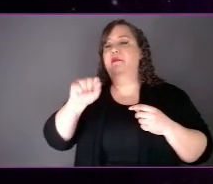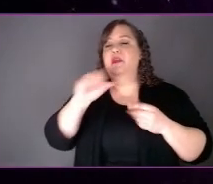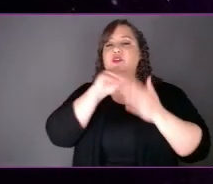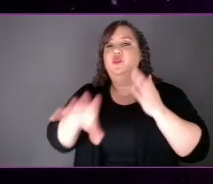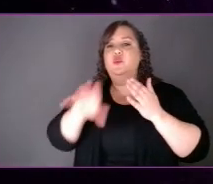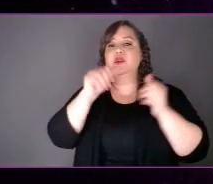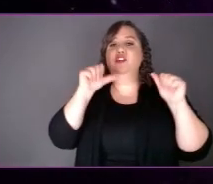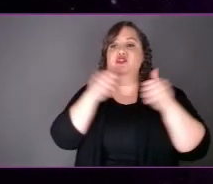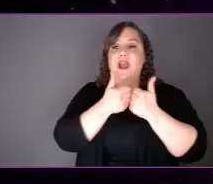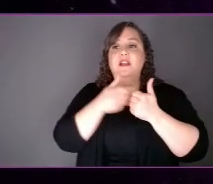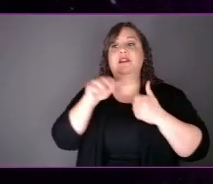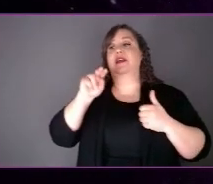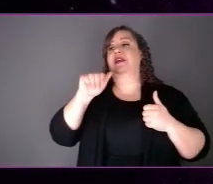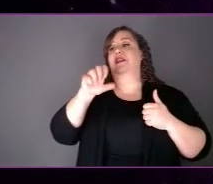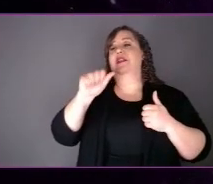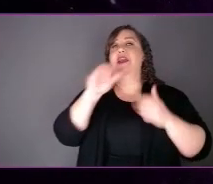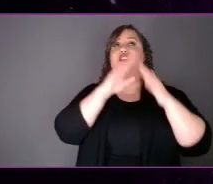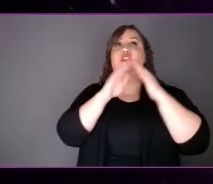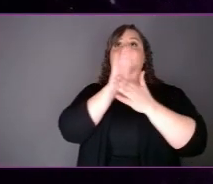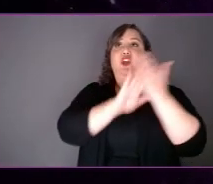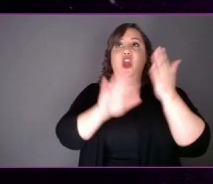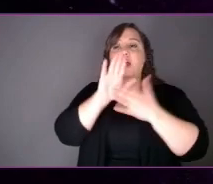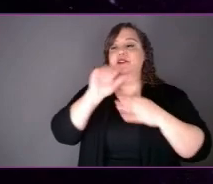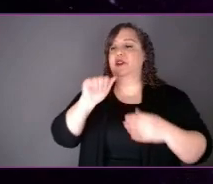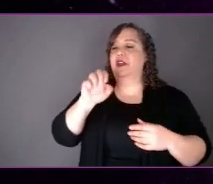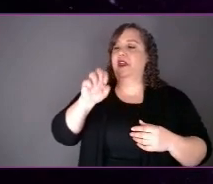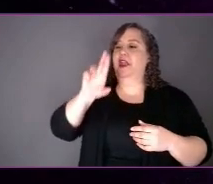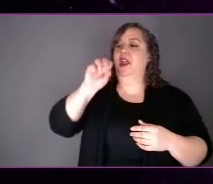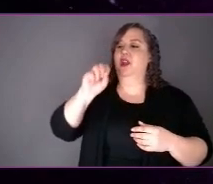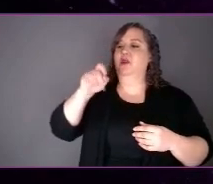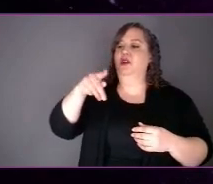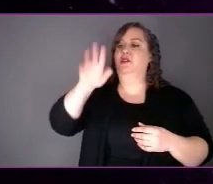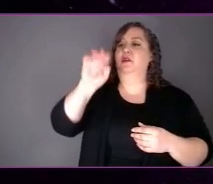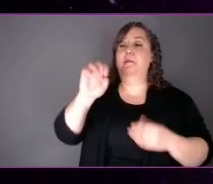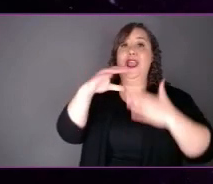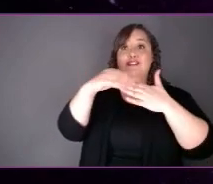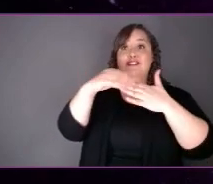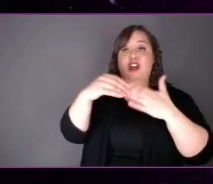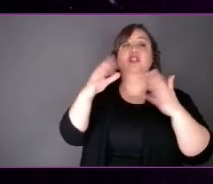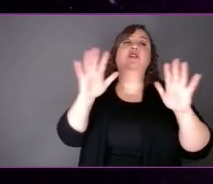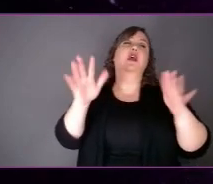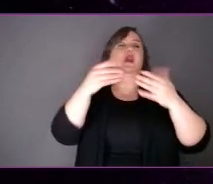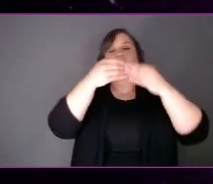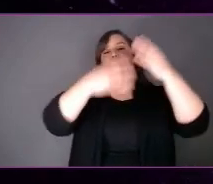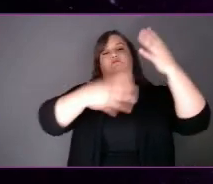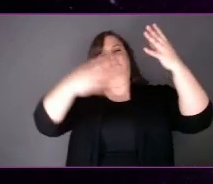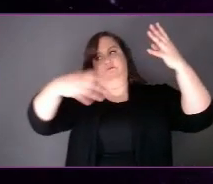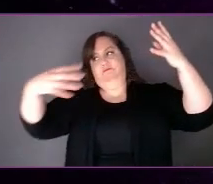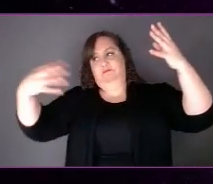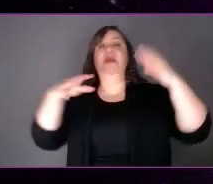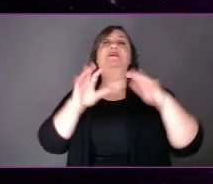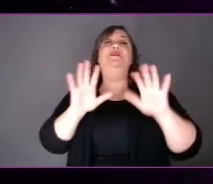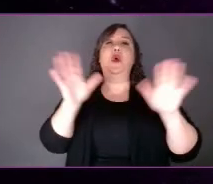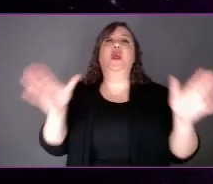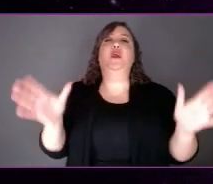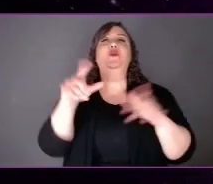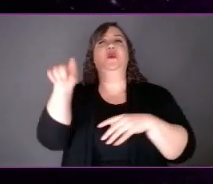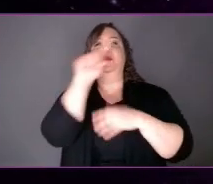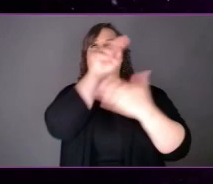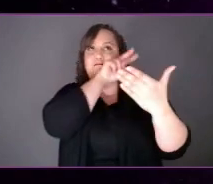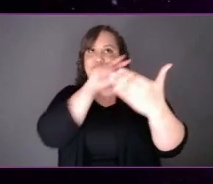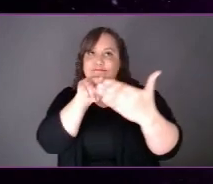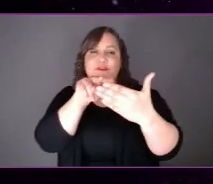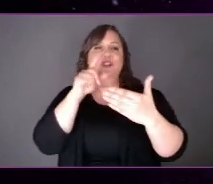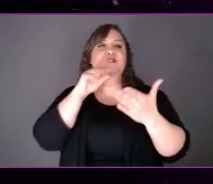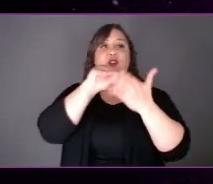Community College Aerospace Scholars, and the list just goes on. So again, I really encourage you to go check them out for both student opportunities and